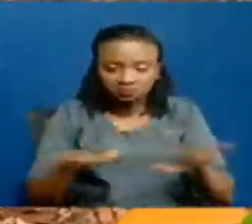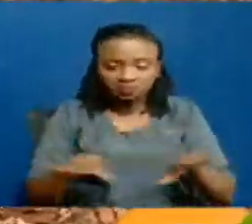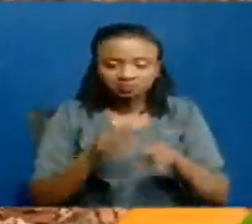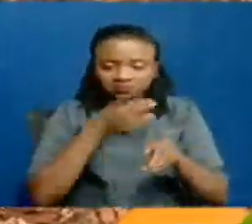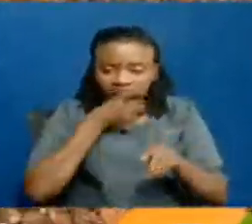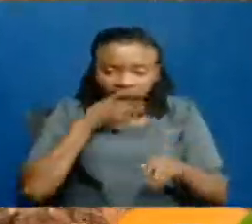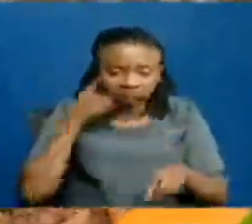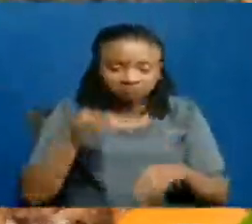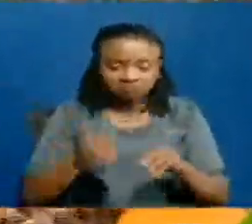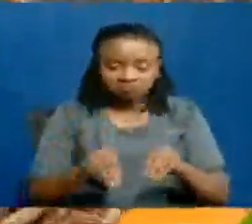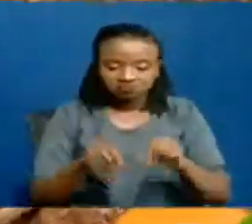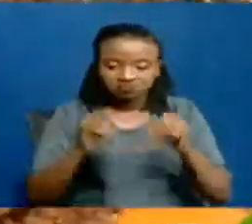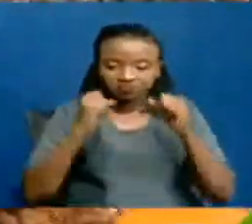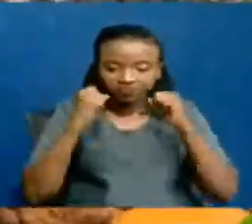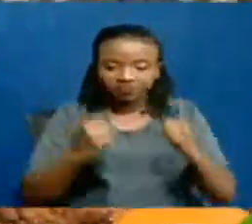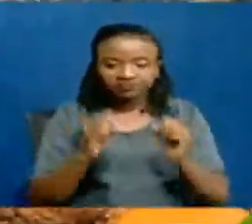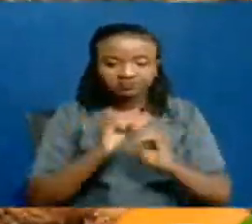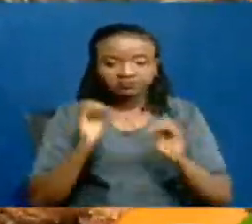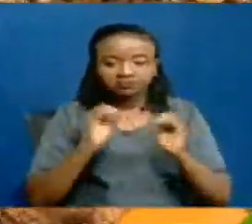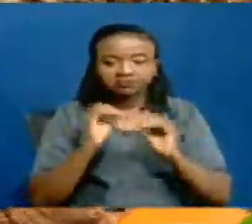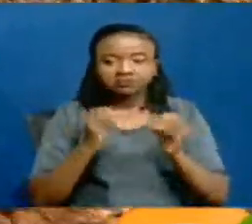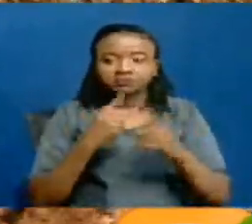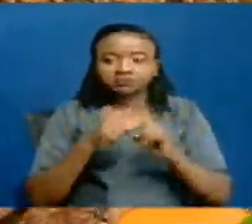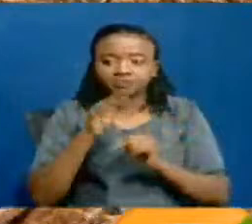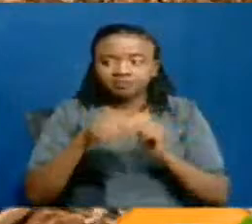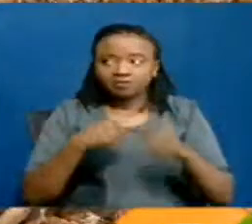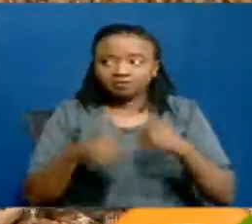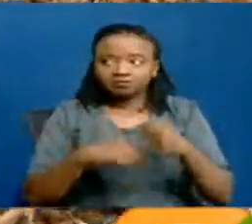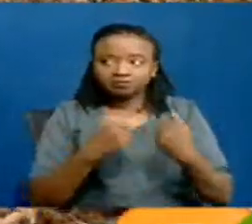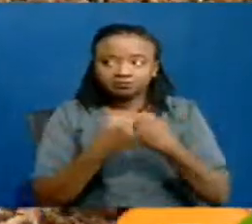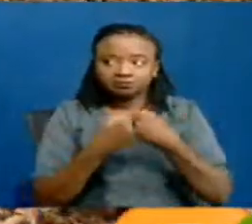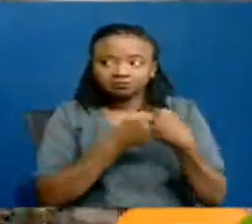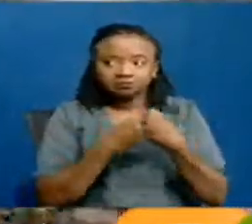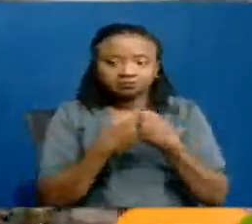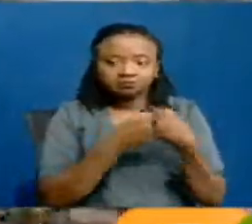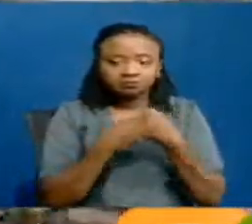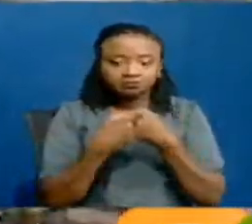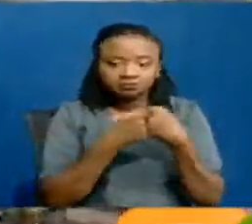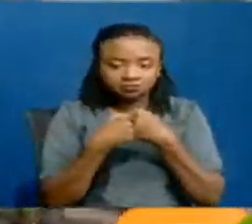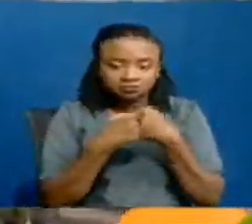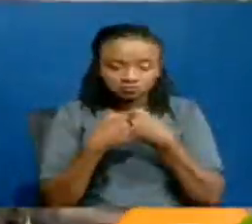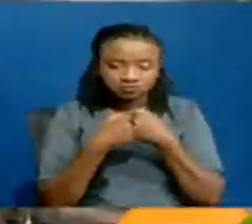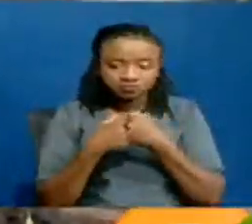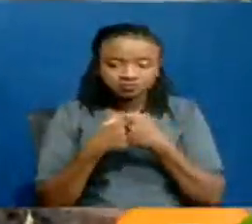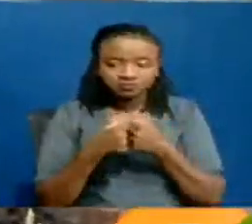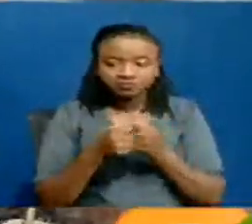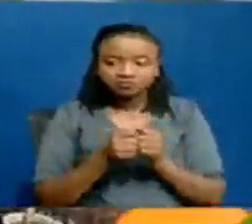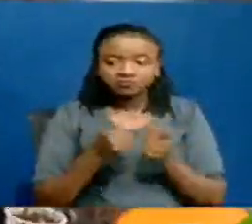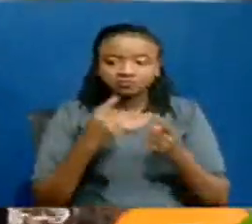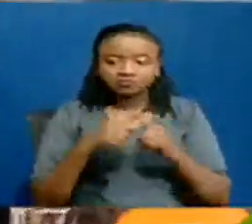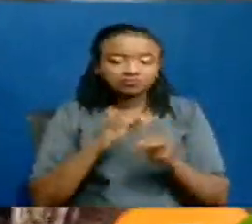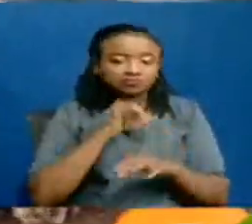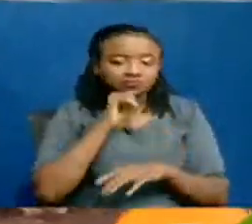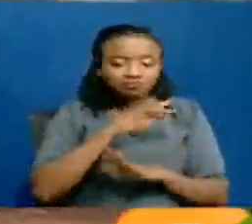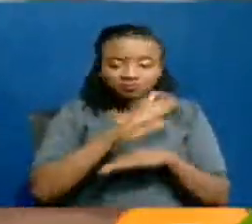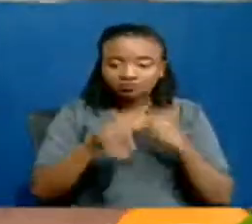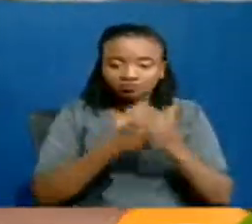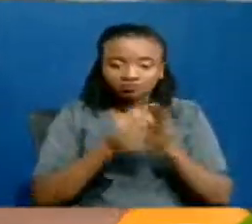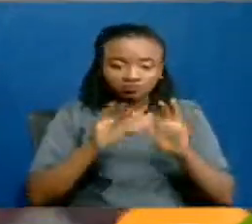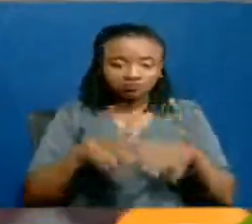soil fertility, threats that continue to challenge food production. But not all farmers are